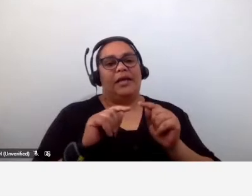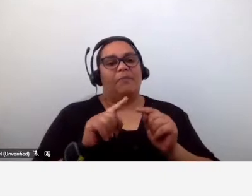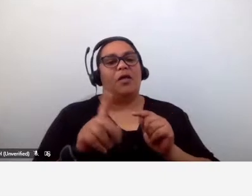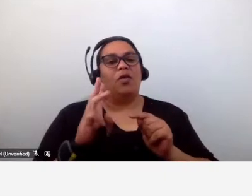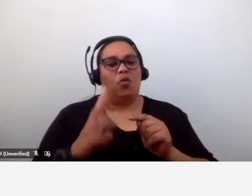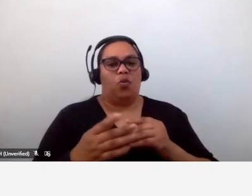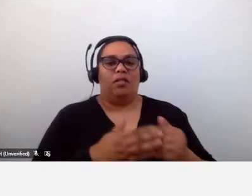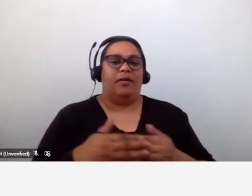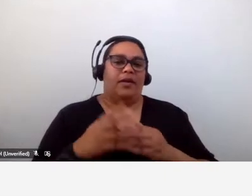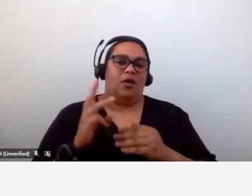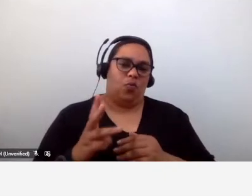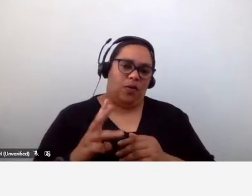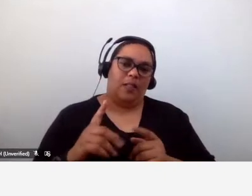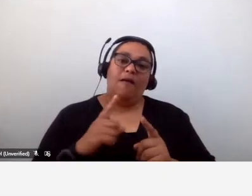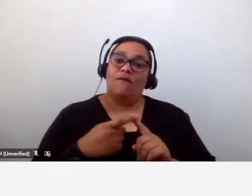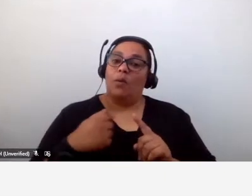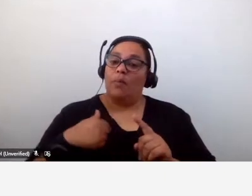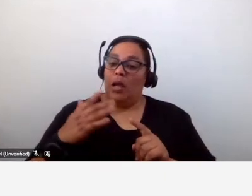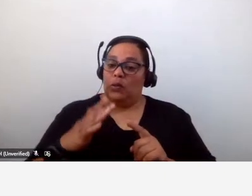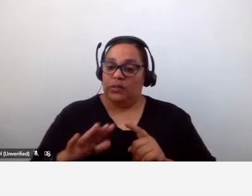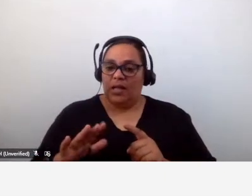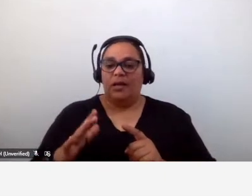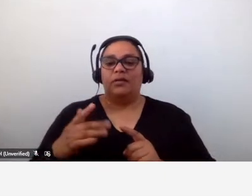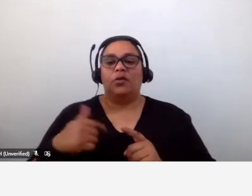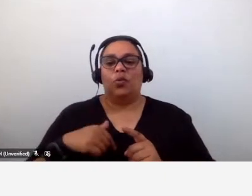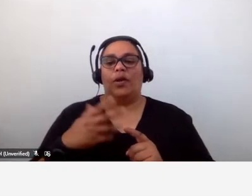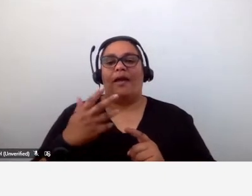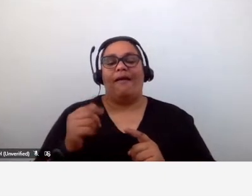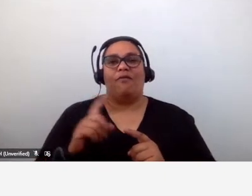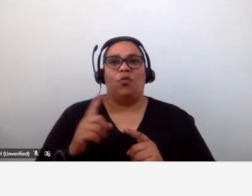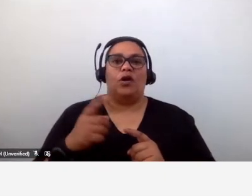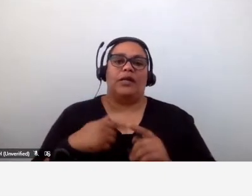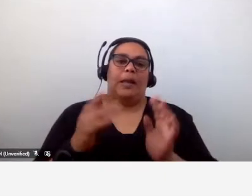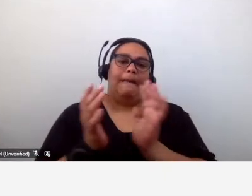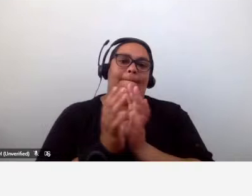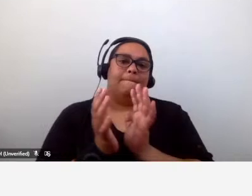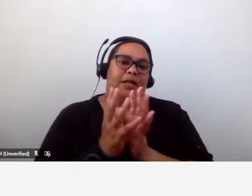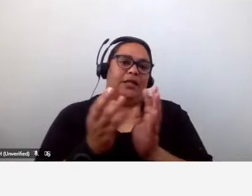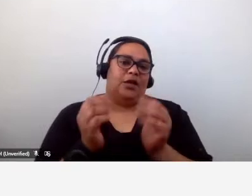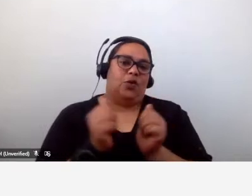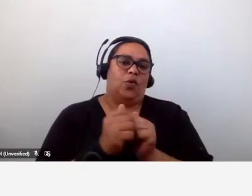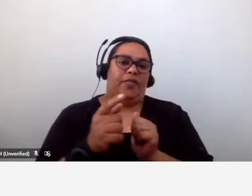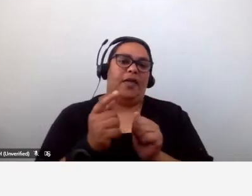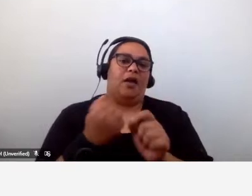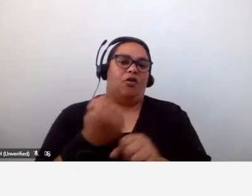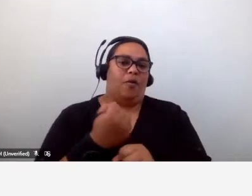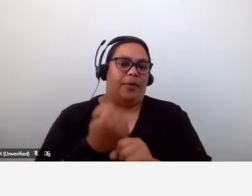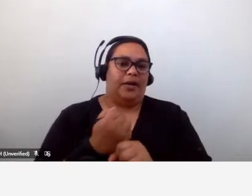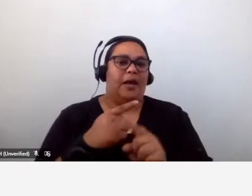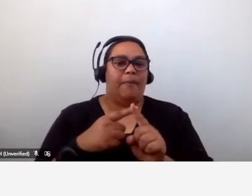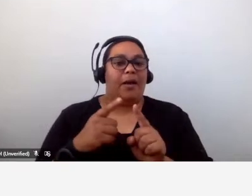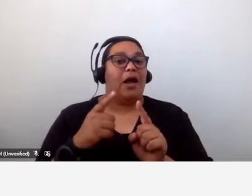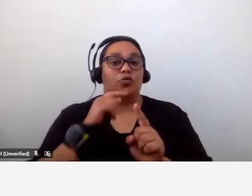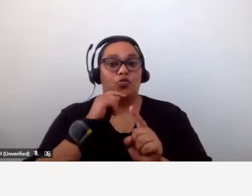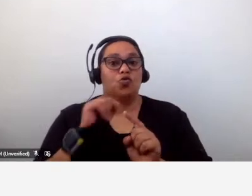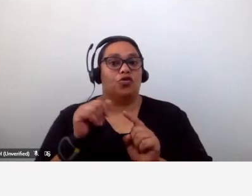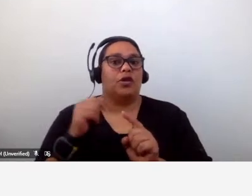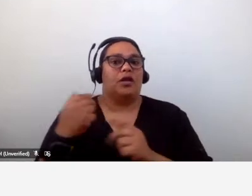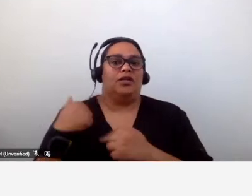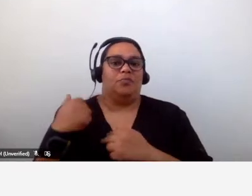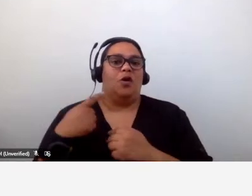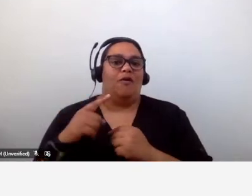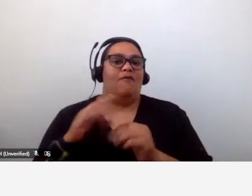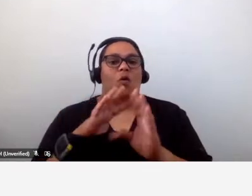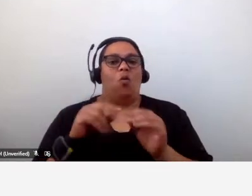then take care of that. From our side, we have our meeting with them to cooperate, but essentially they're in charge of all